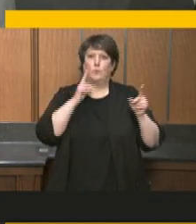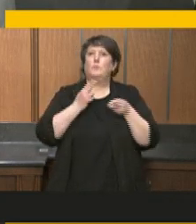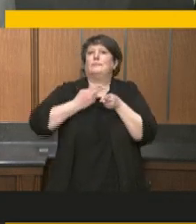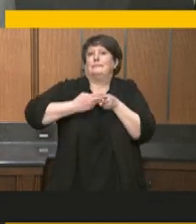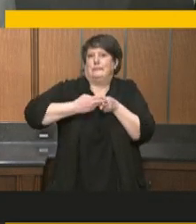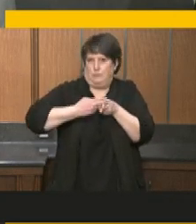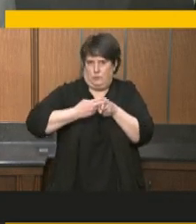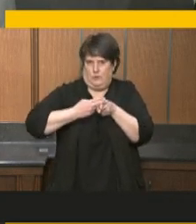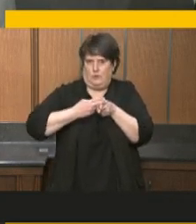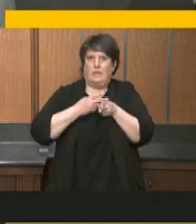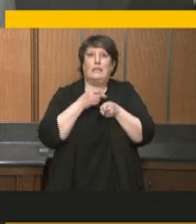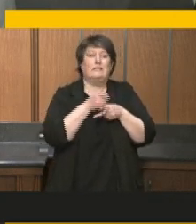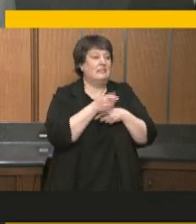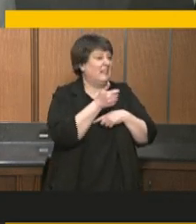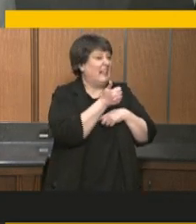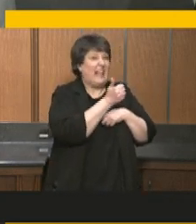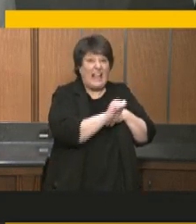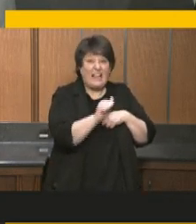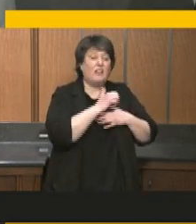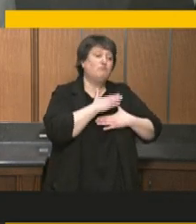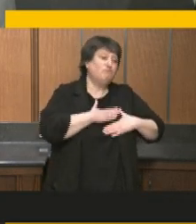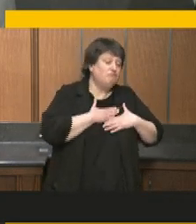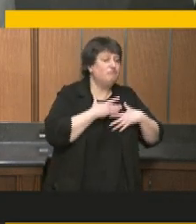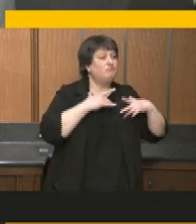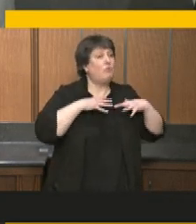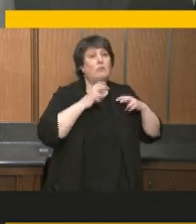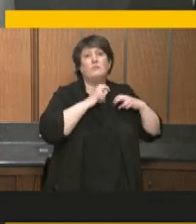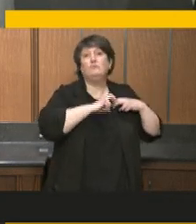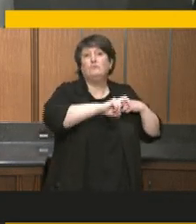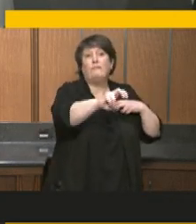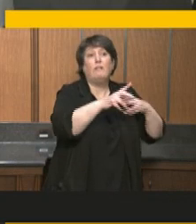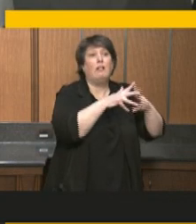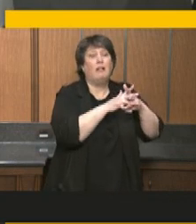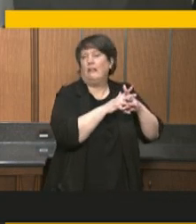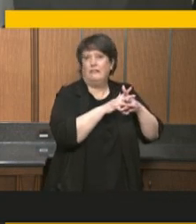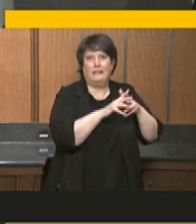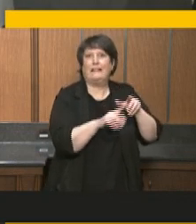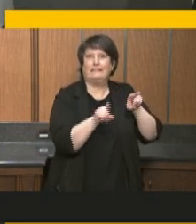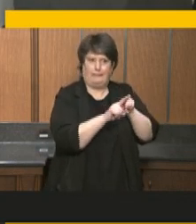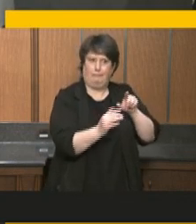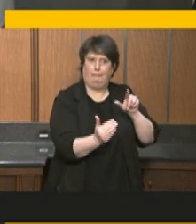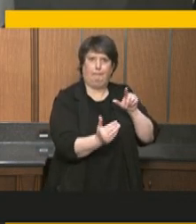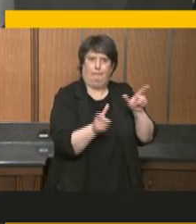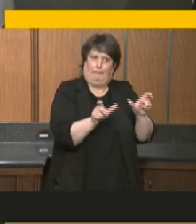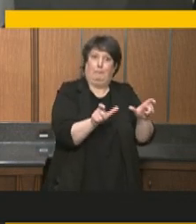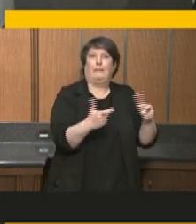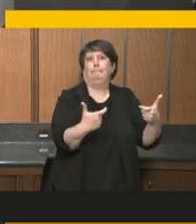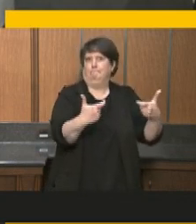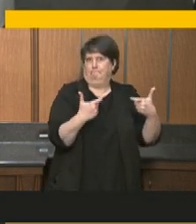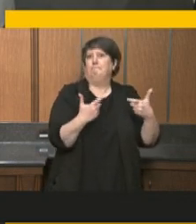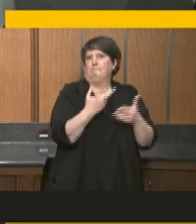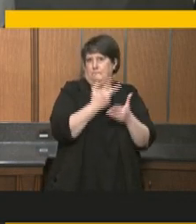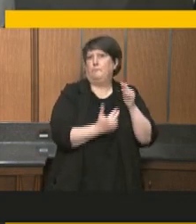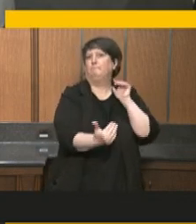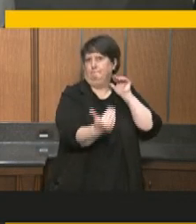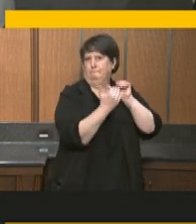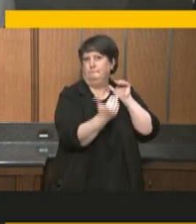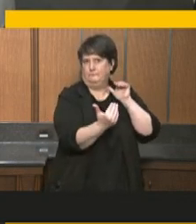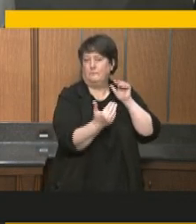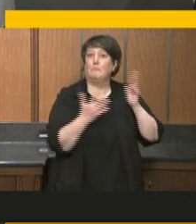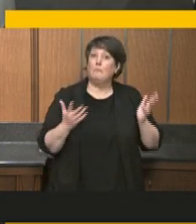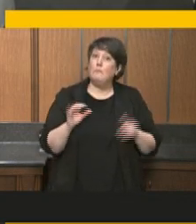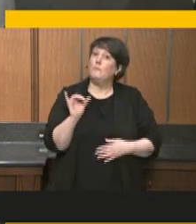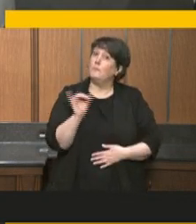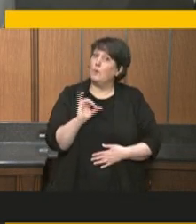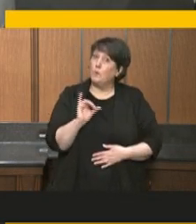all non-essential travel across the Canada-U.S. border, it's equally important to acknowledge that what we have also achieved is we